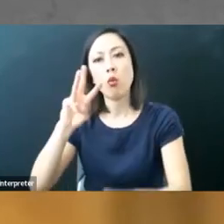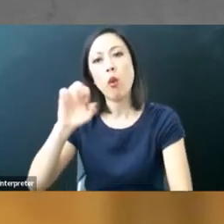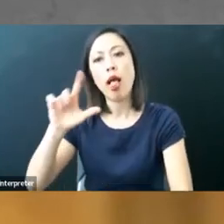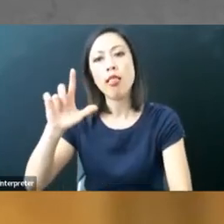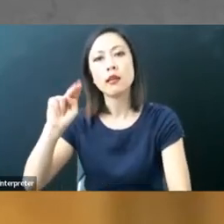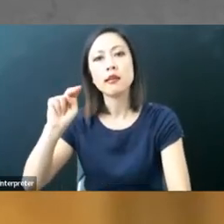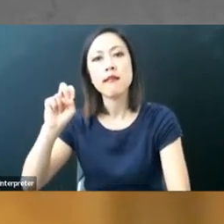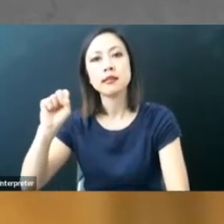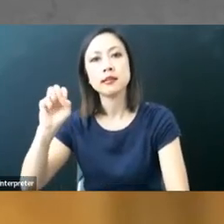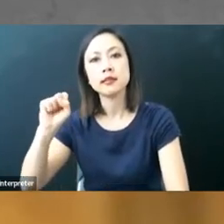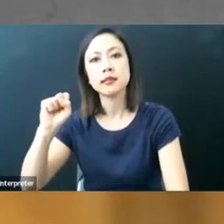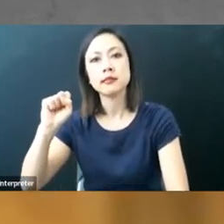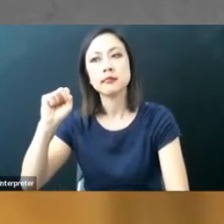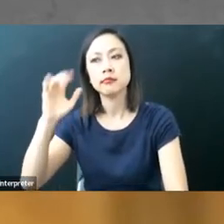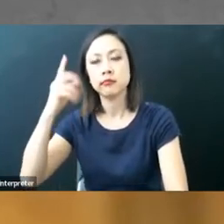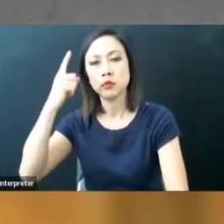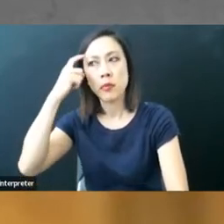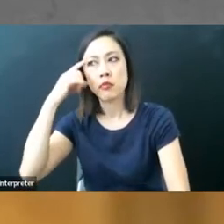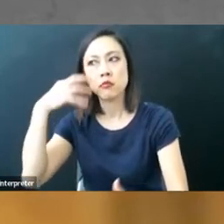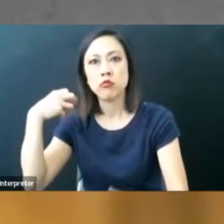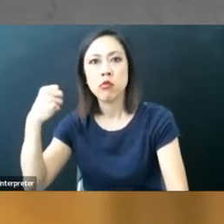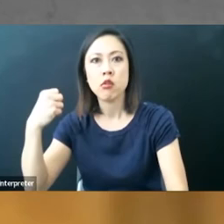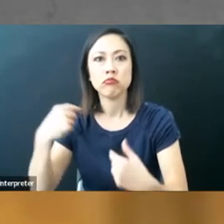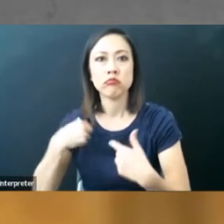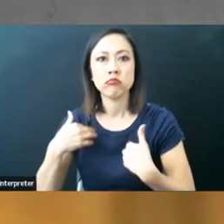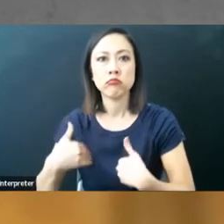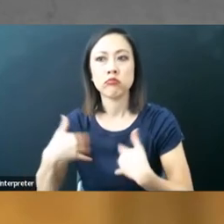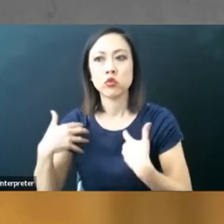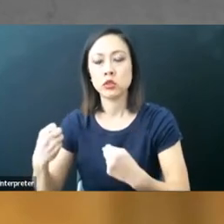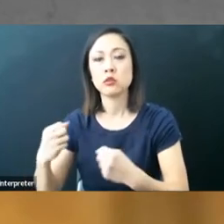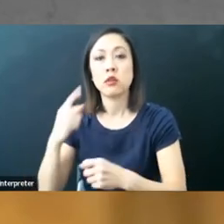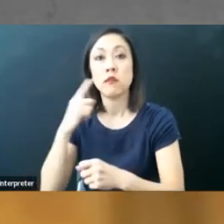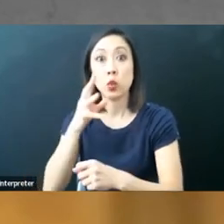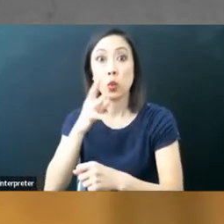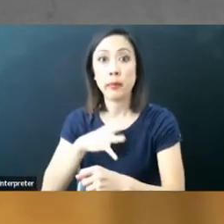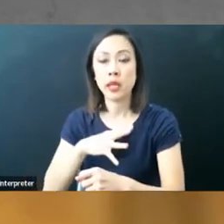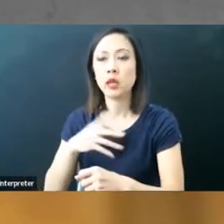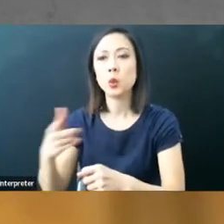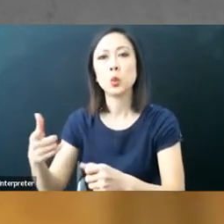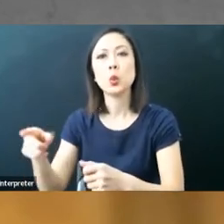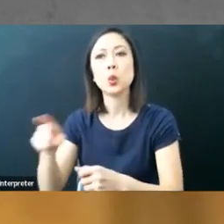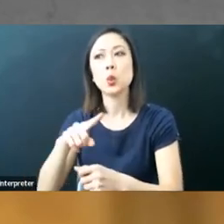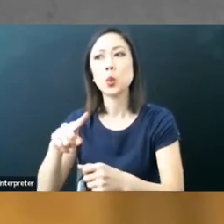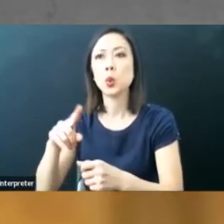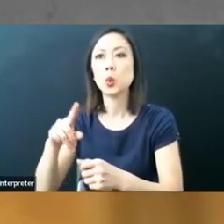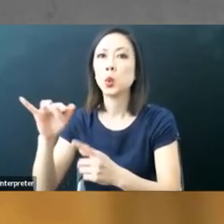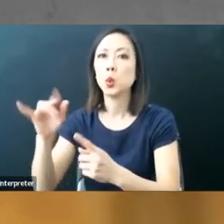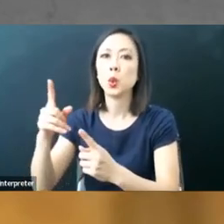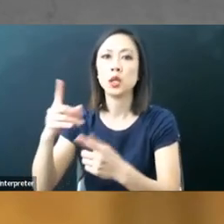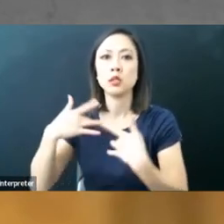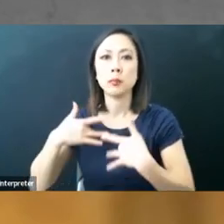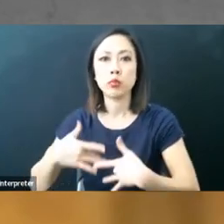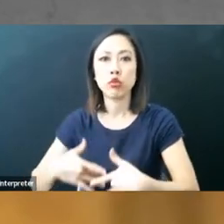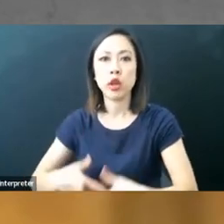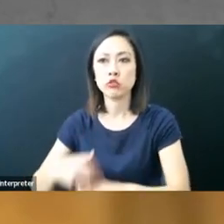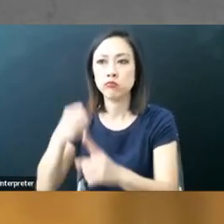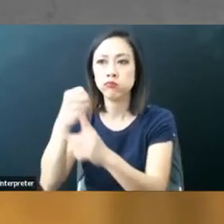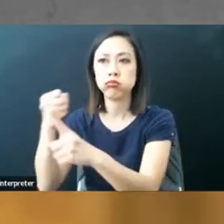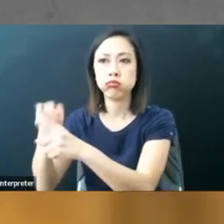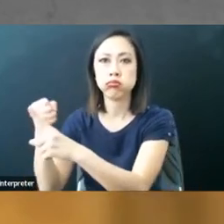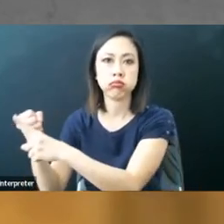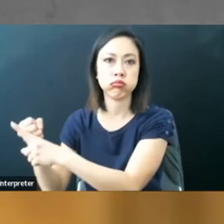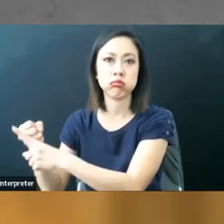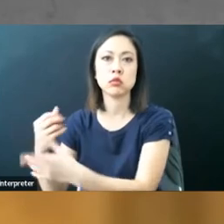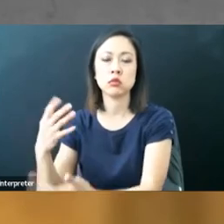women, sadly, has been high, very high. And so one of the things that we did very early on is